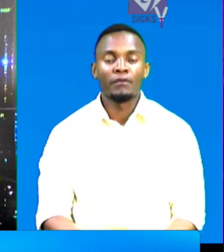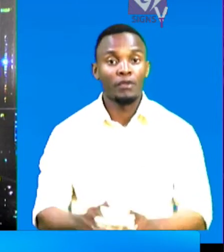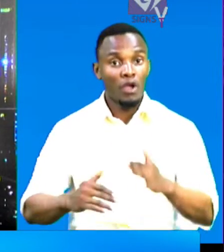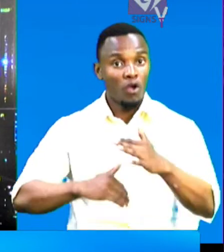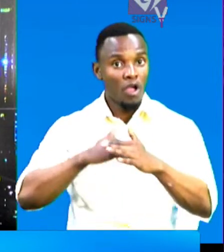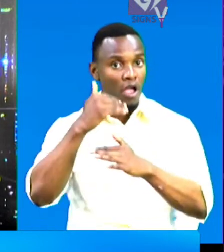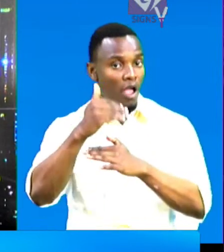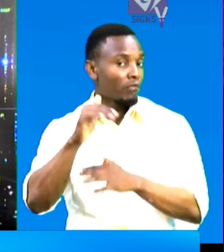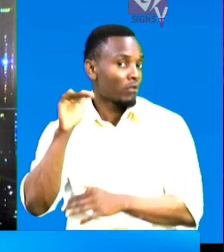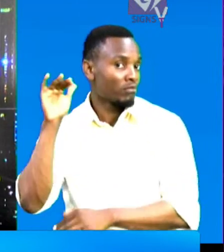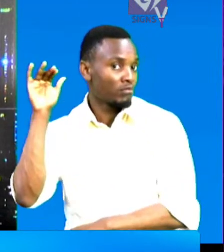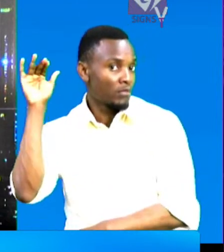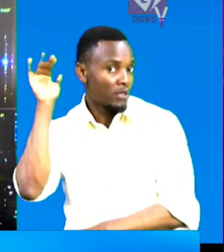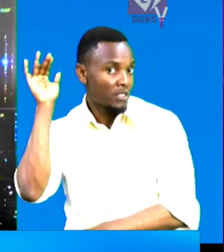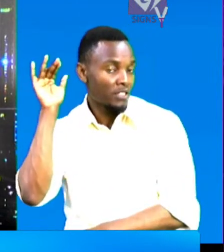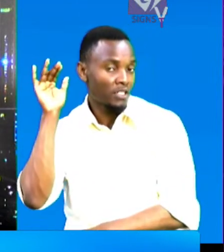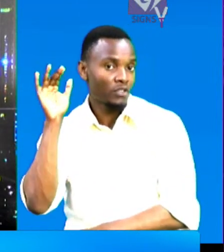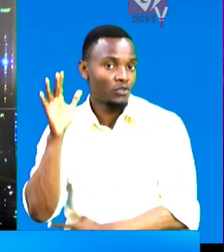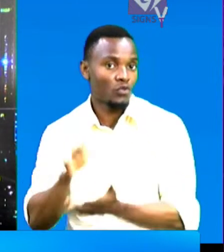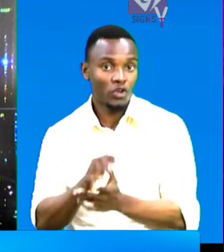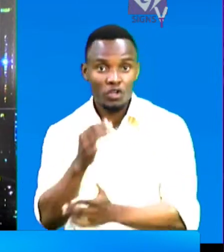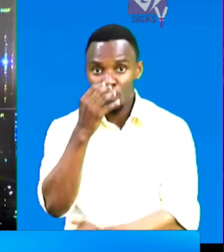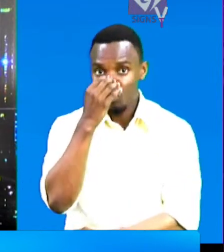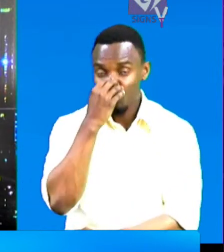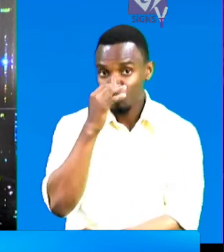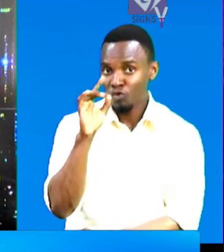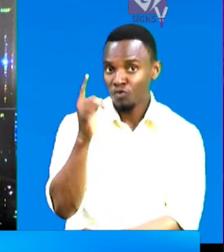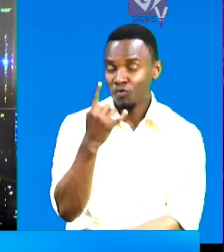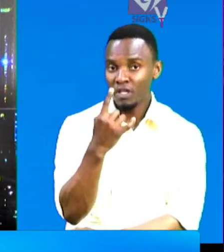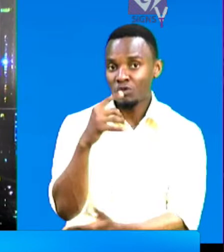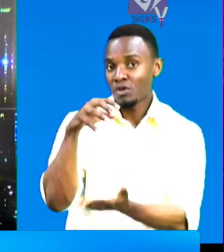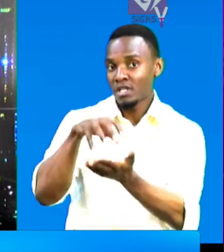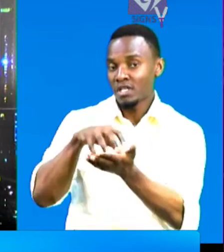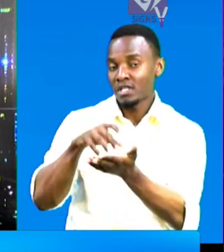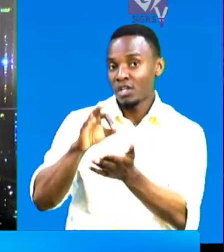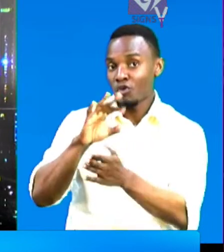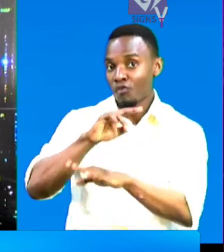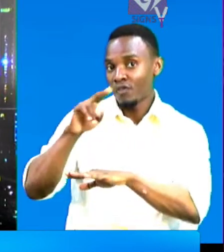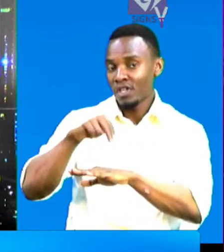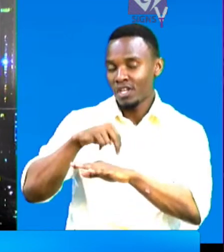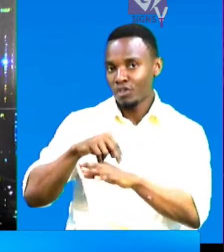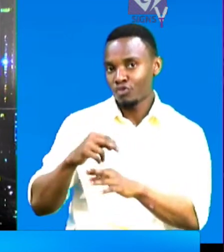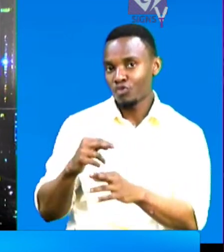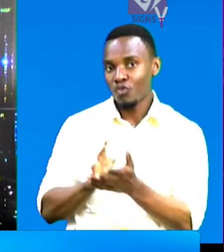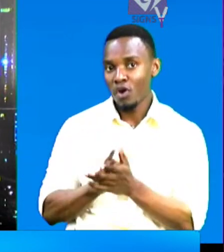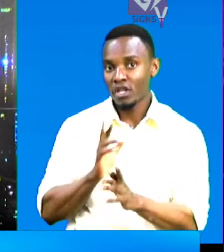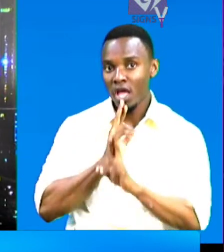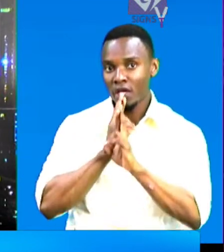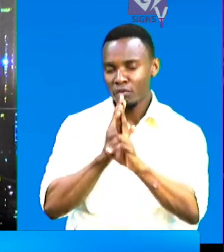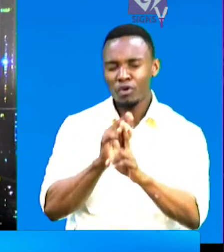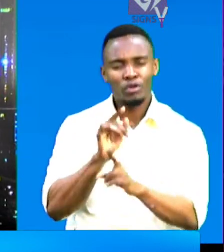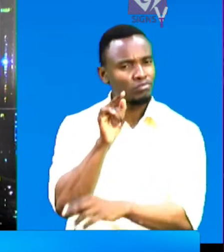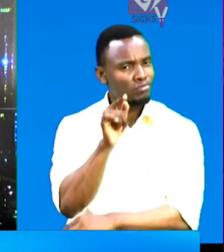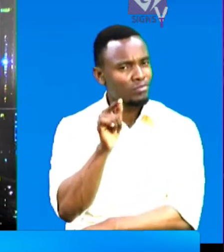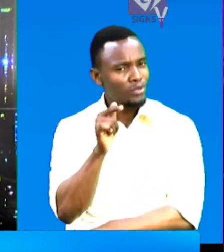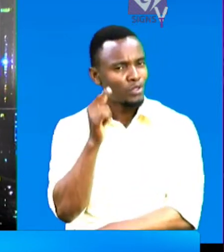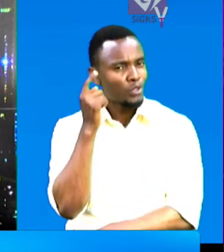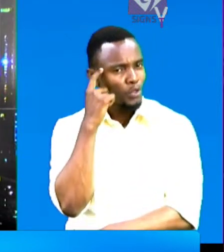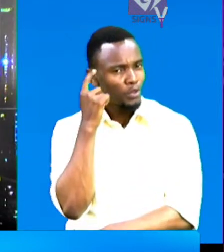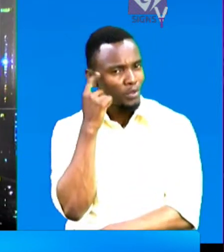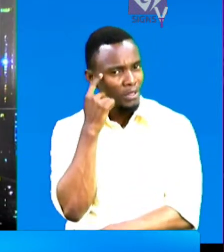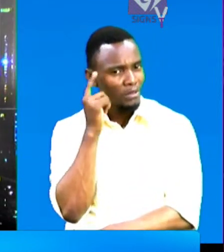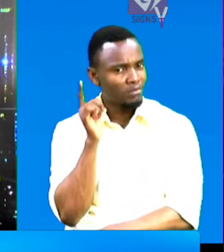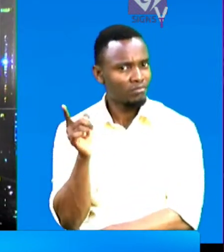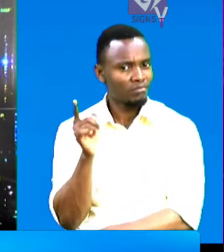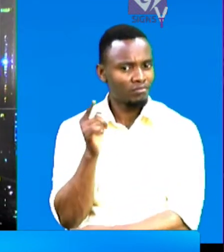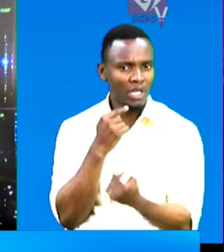Listened to the President Ruto's first State of the Nation address. Do you think he